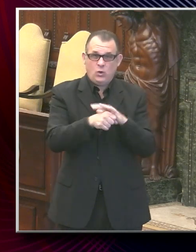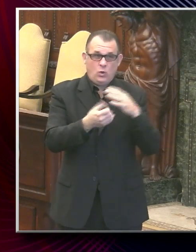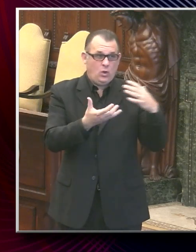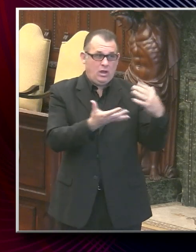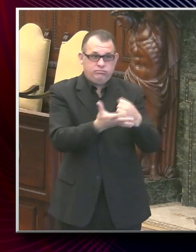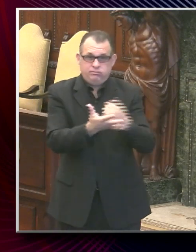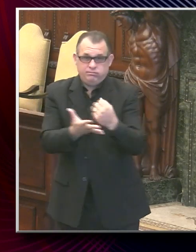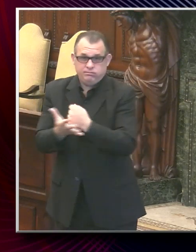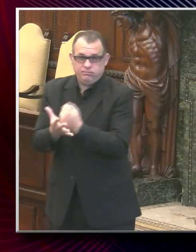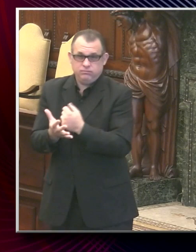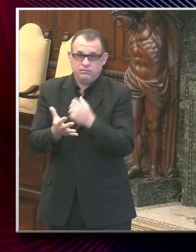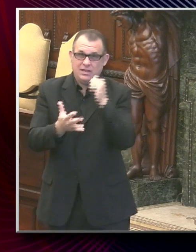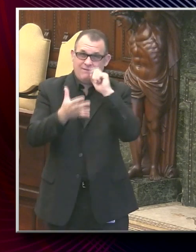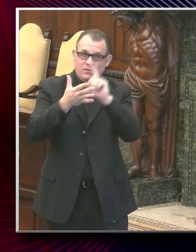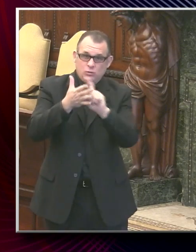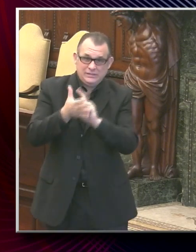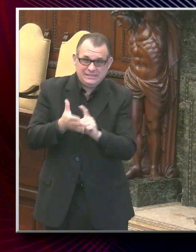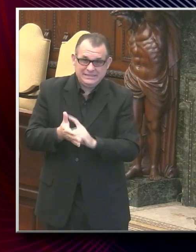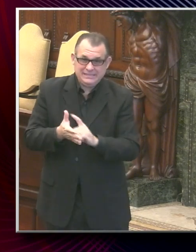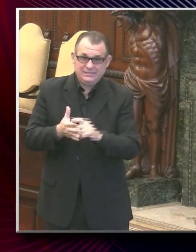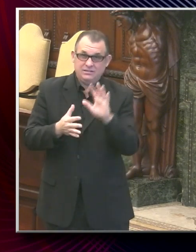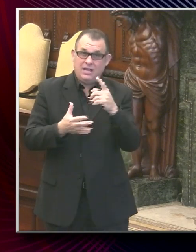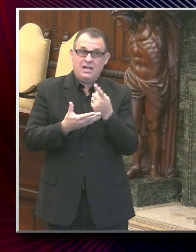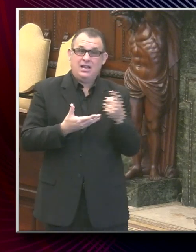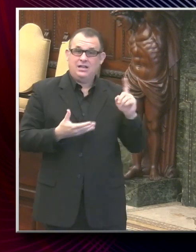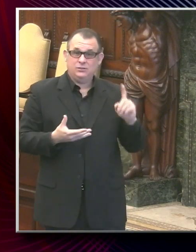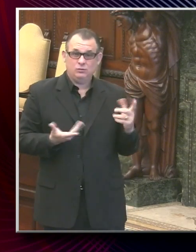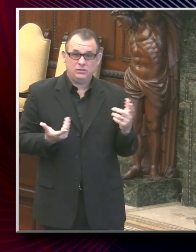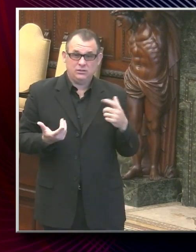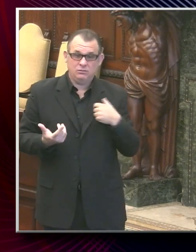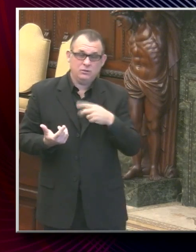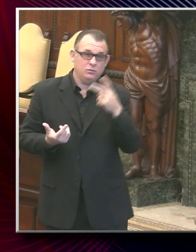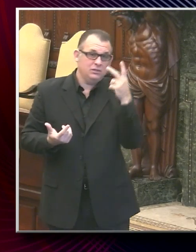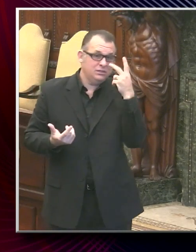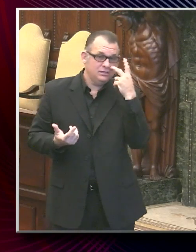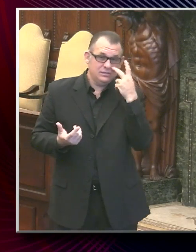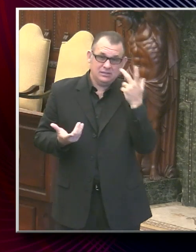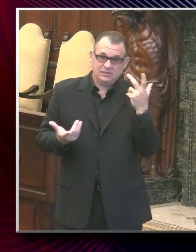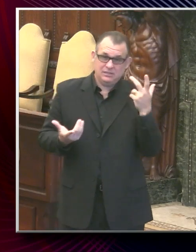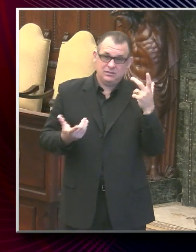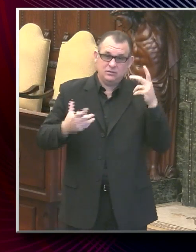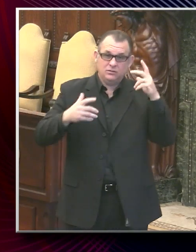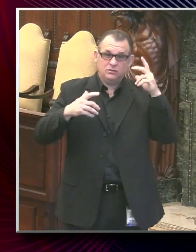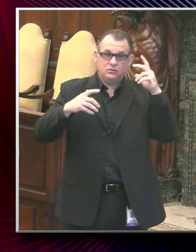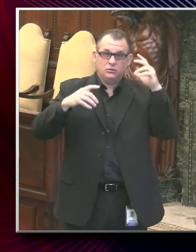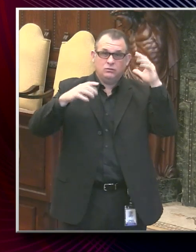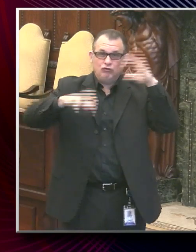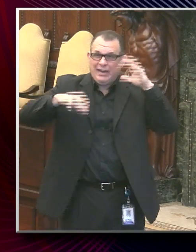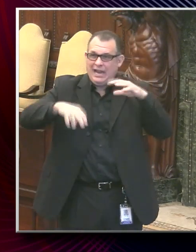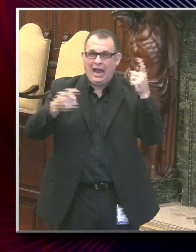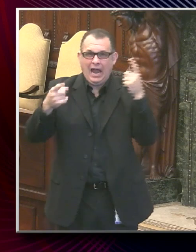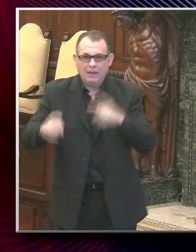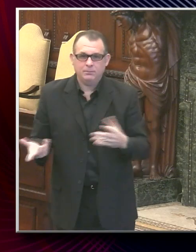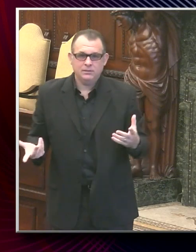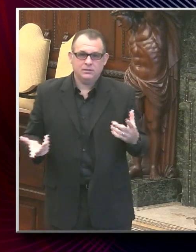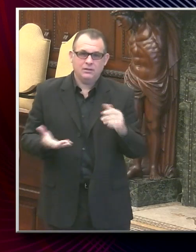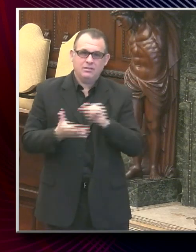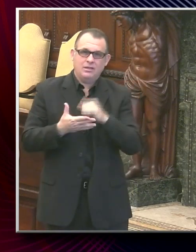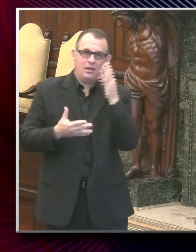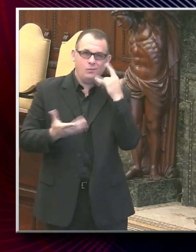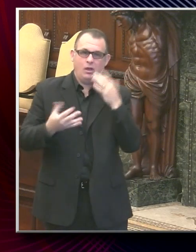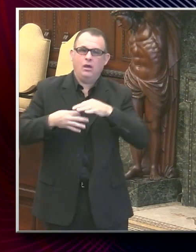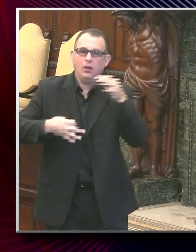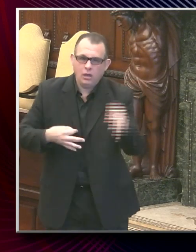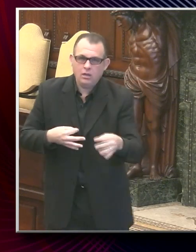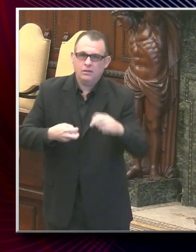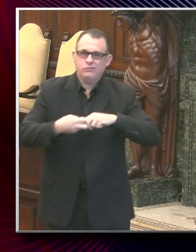collection of recycling last week, we were also hit with some significant storms that put us back on our heels a little bit. Sanitation,